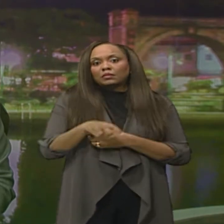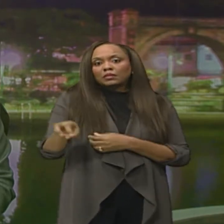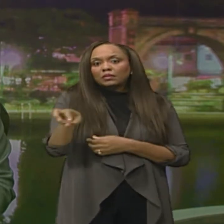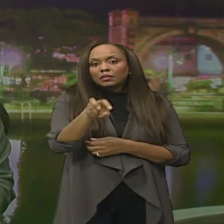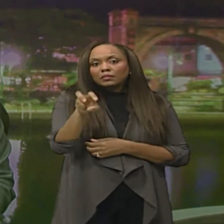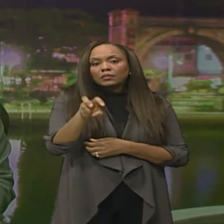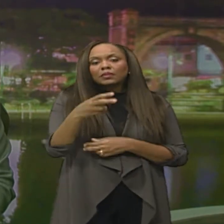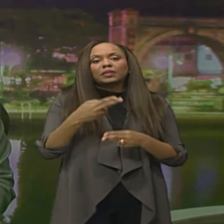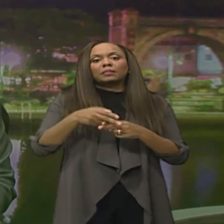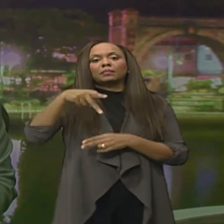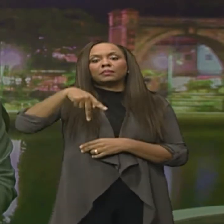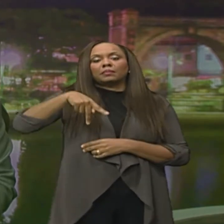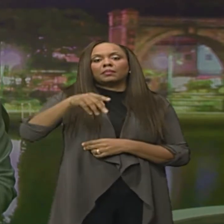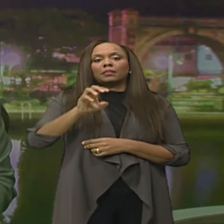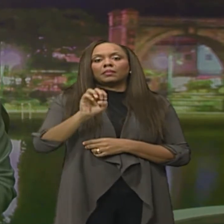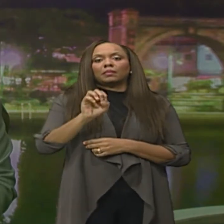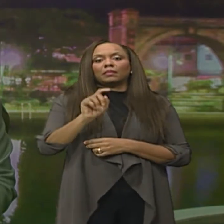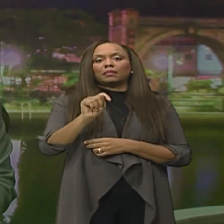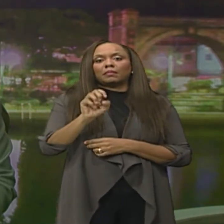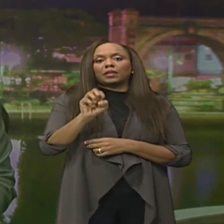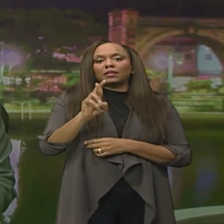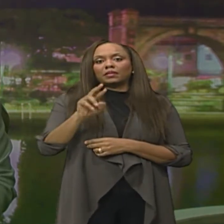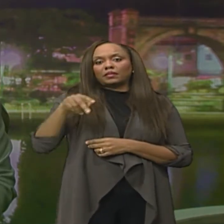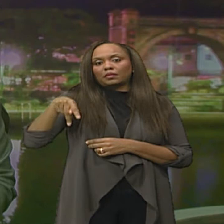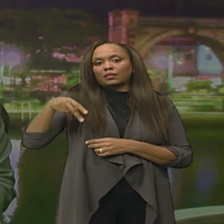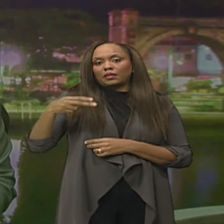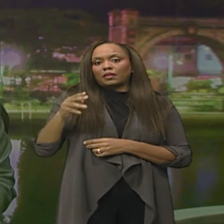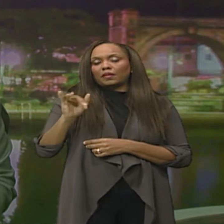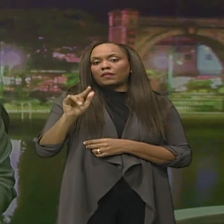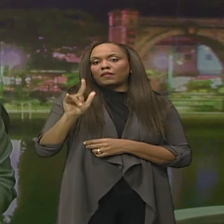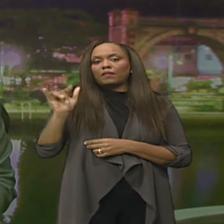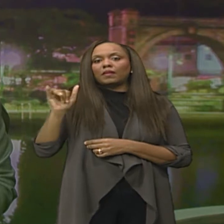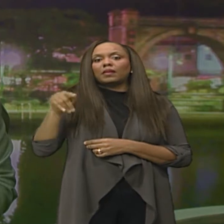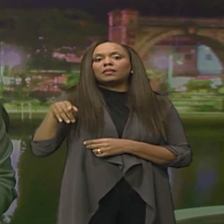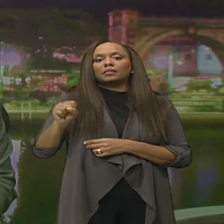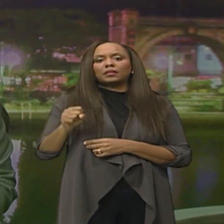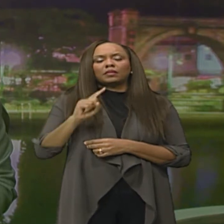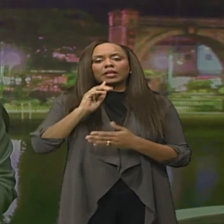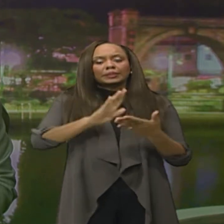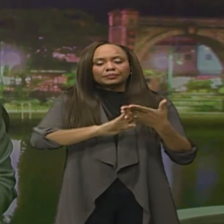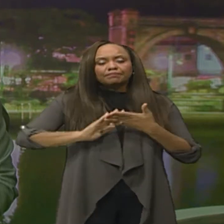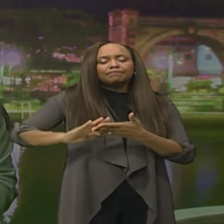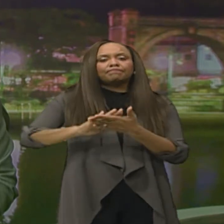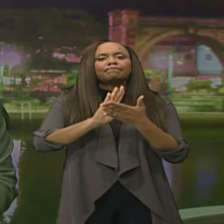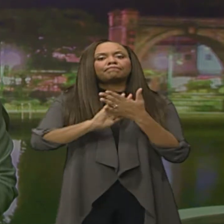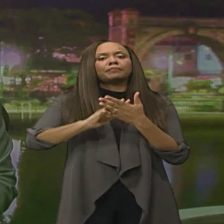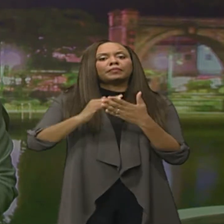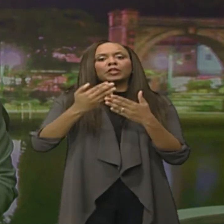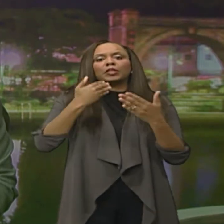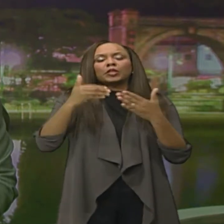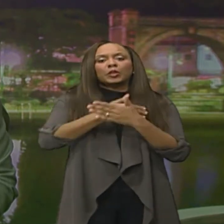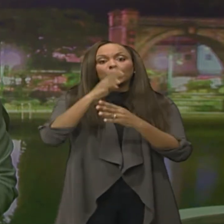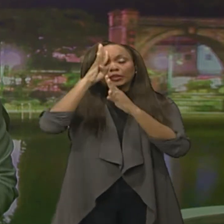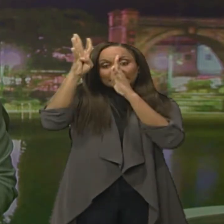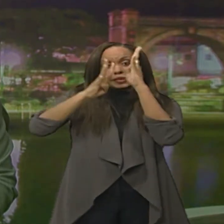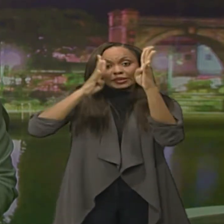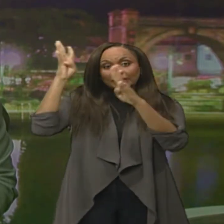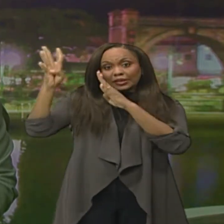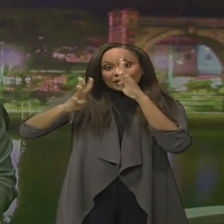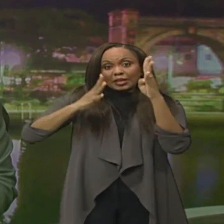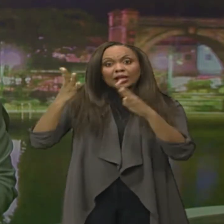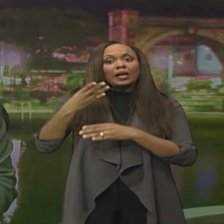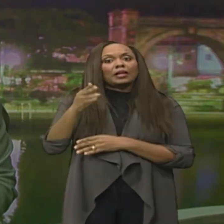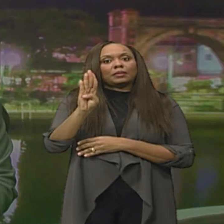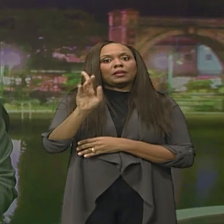and Maintenance, Peter Phillips. He lauded the increased awareness the expo has brought to renewable energy initiatives, many of which the new administration